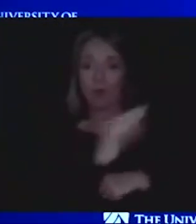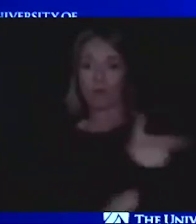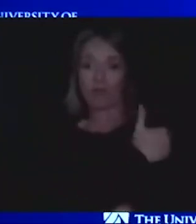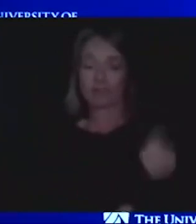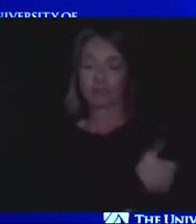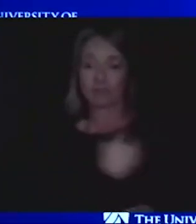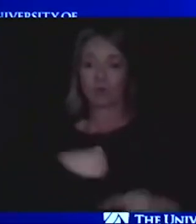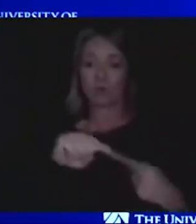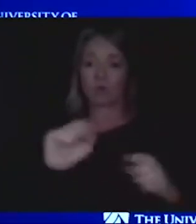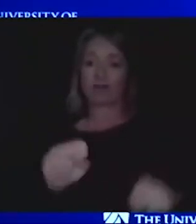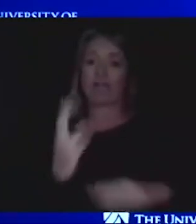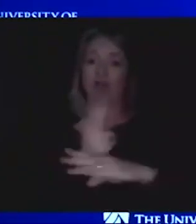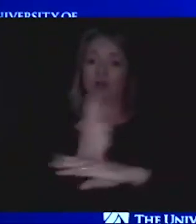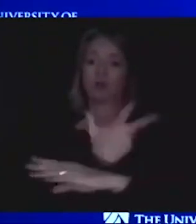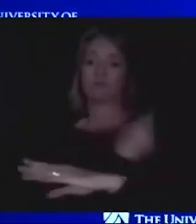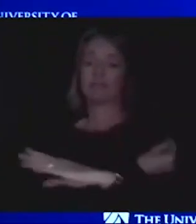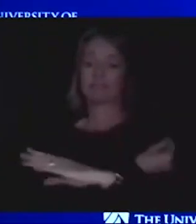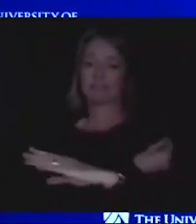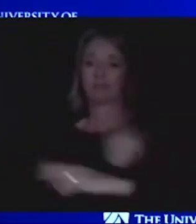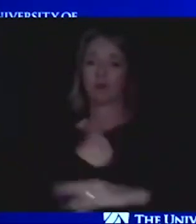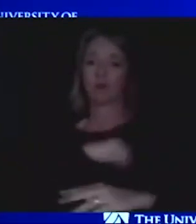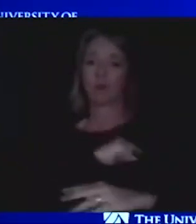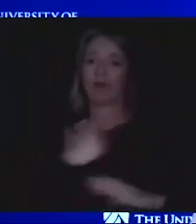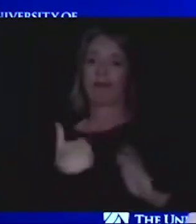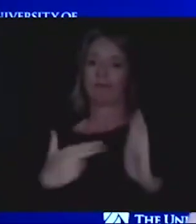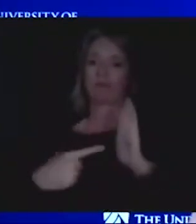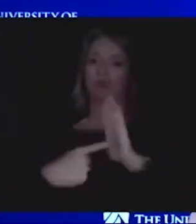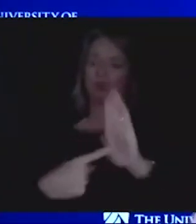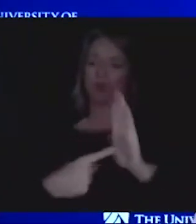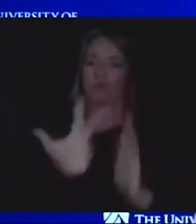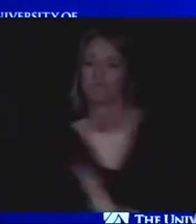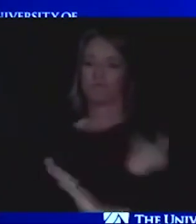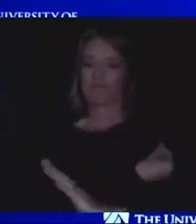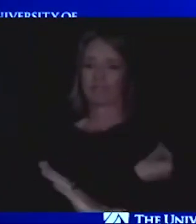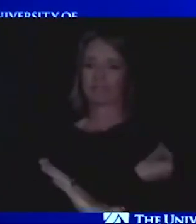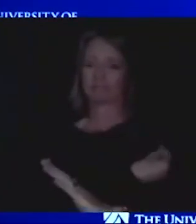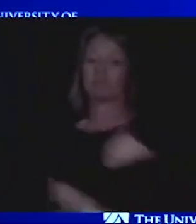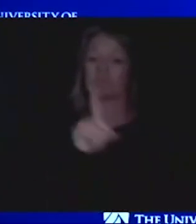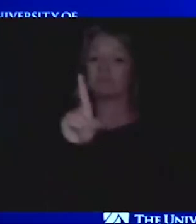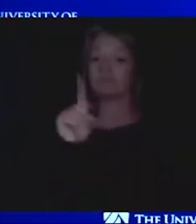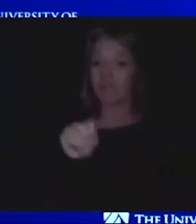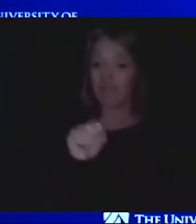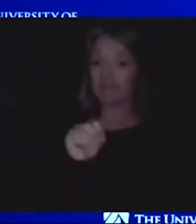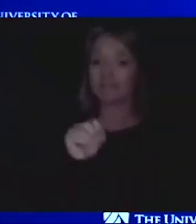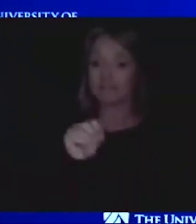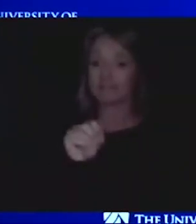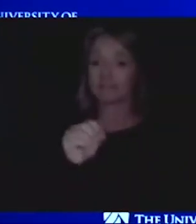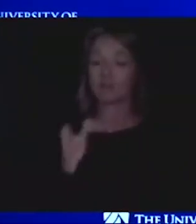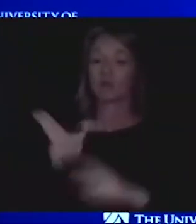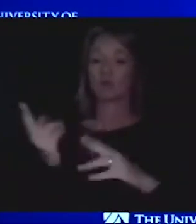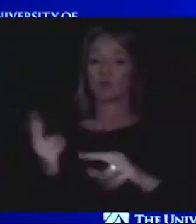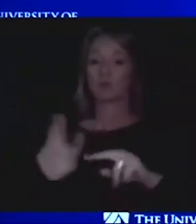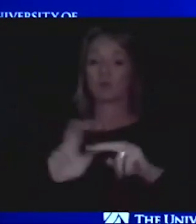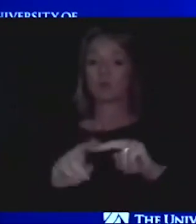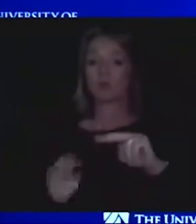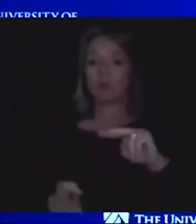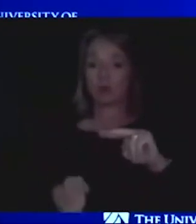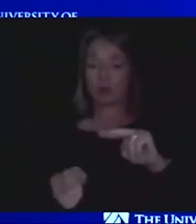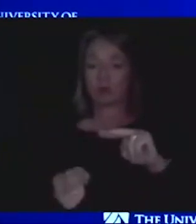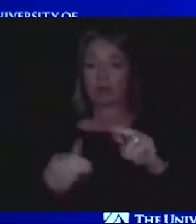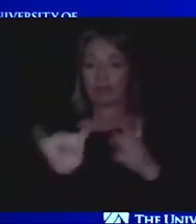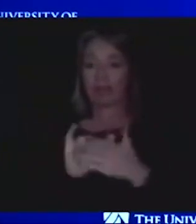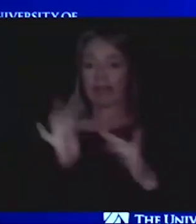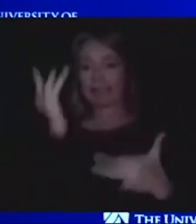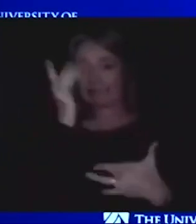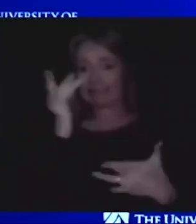vaccination, we know and we have shown that vaccination does reduce overall the spectrum of disease for COVID-19,